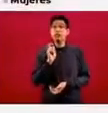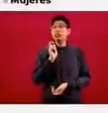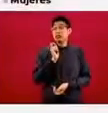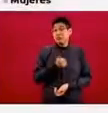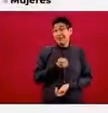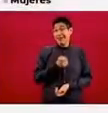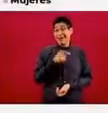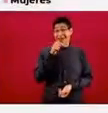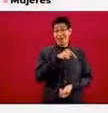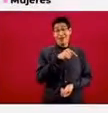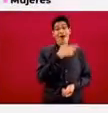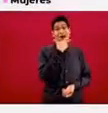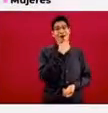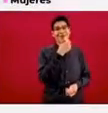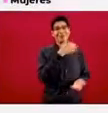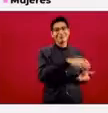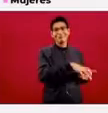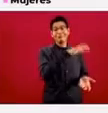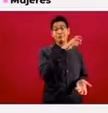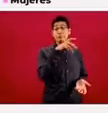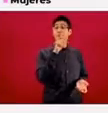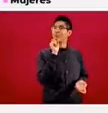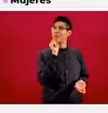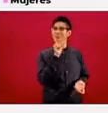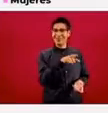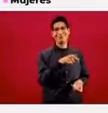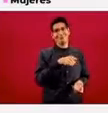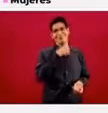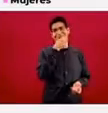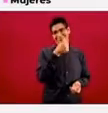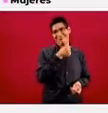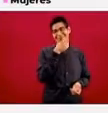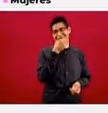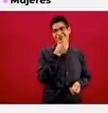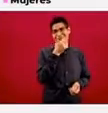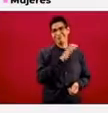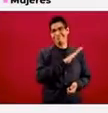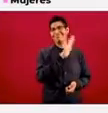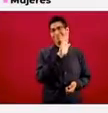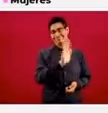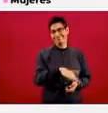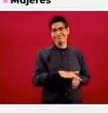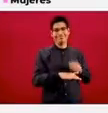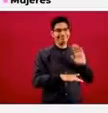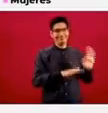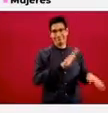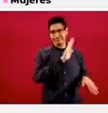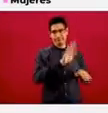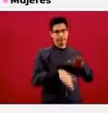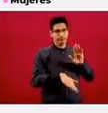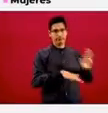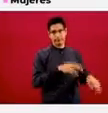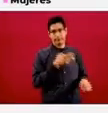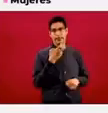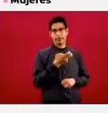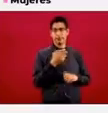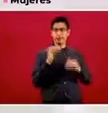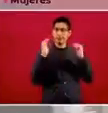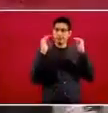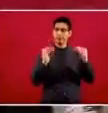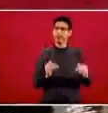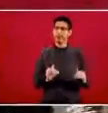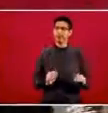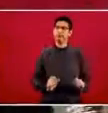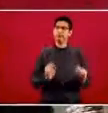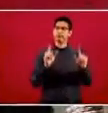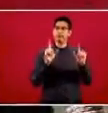We see that most of them are still male and most of them belong to the elderly. They are